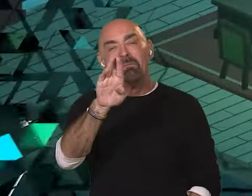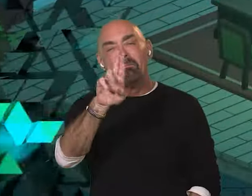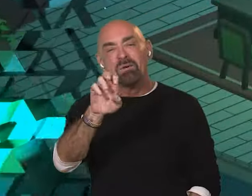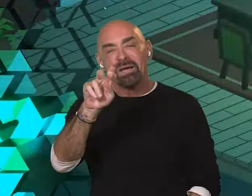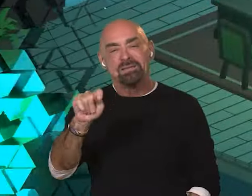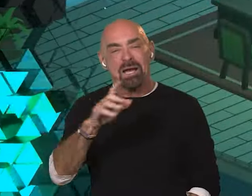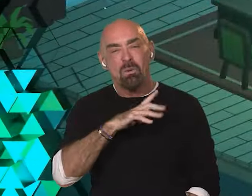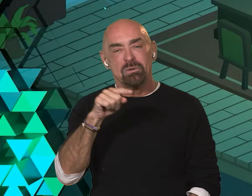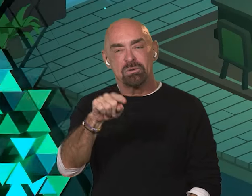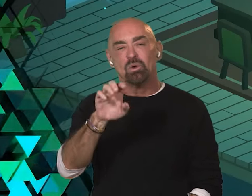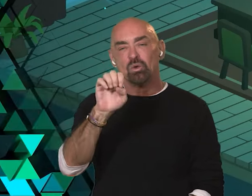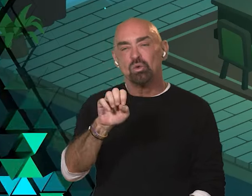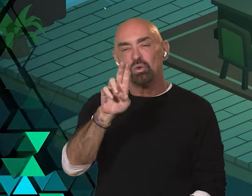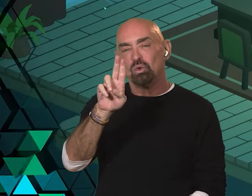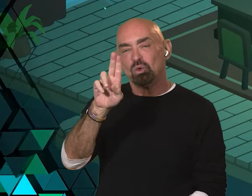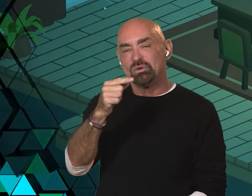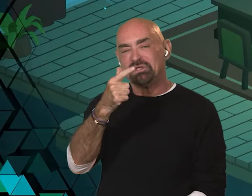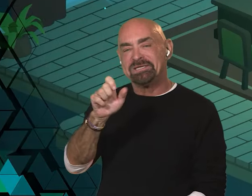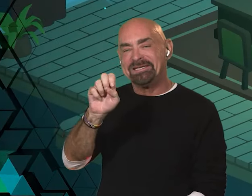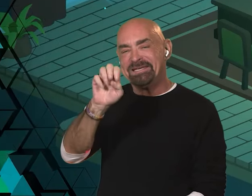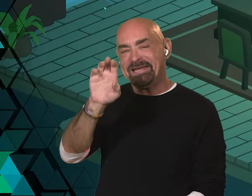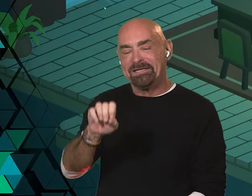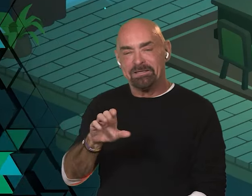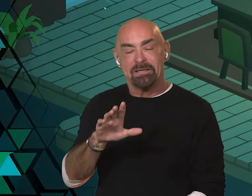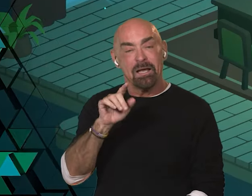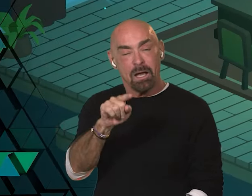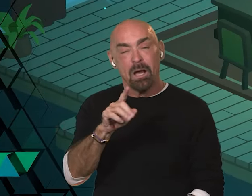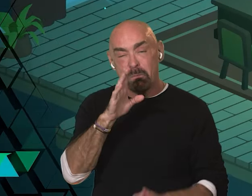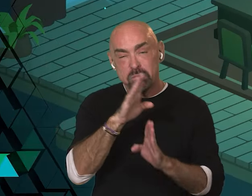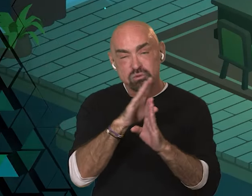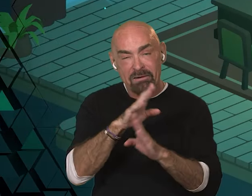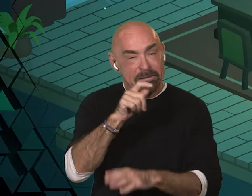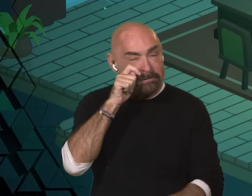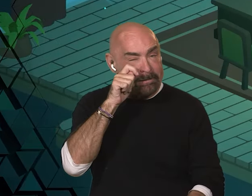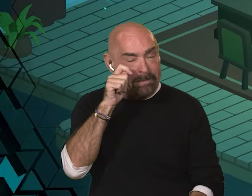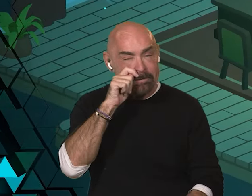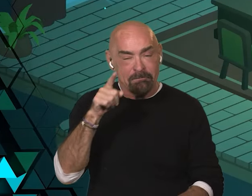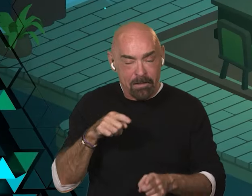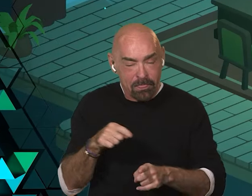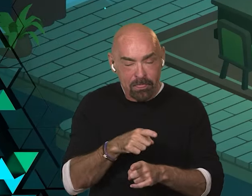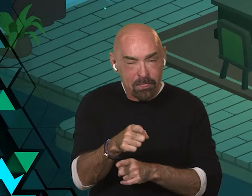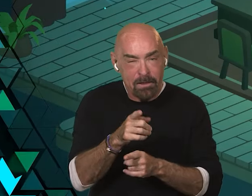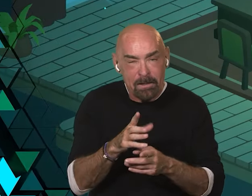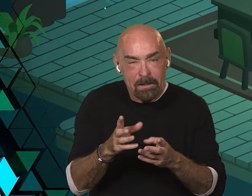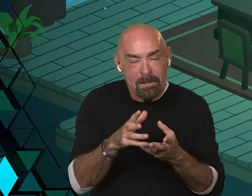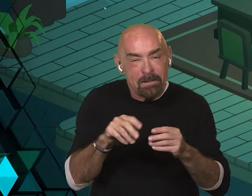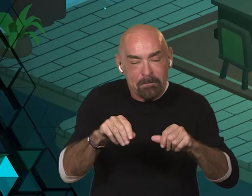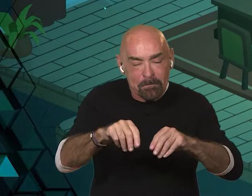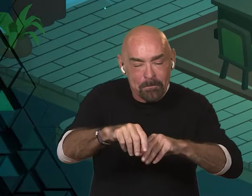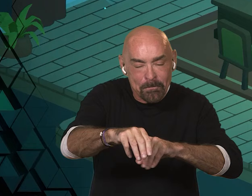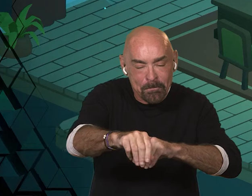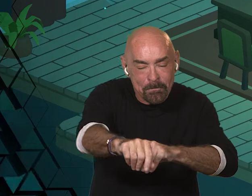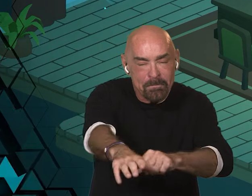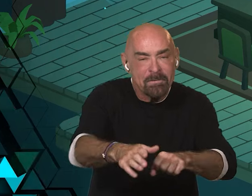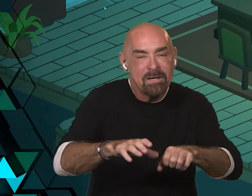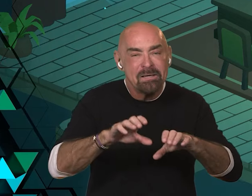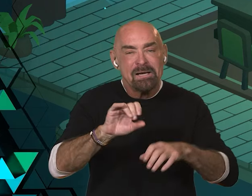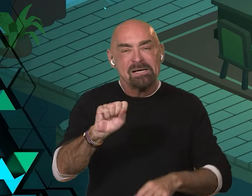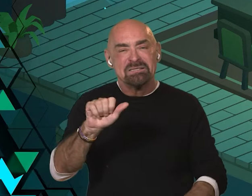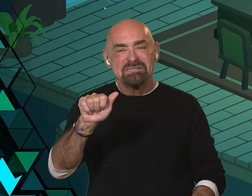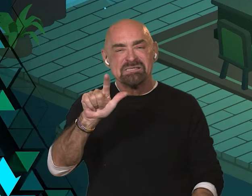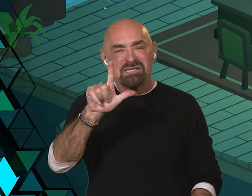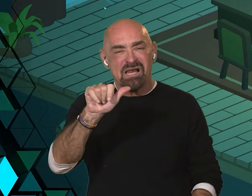got someone I'd like you to meet. Goes by the name of Eugene McQuacklin. They're a private eye, following the breadcrumbs of a